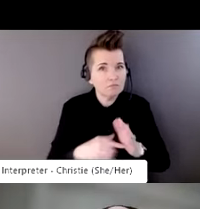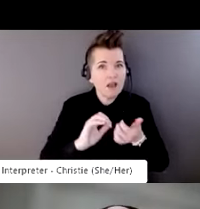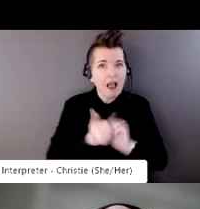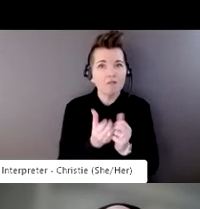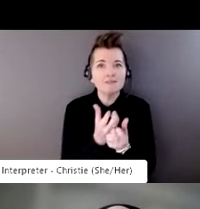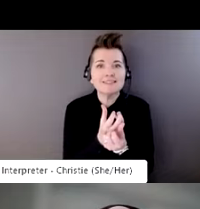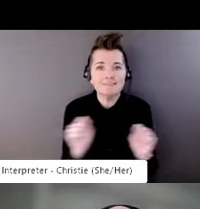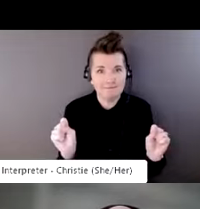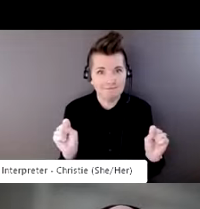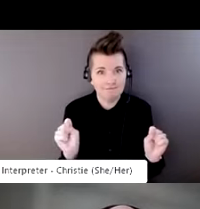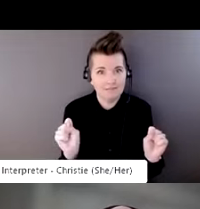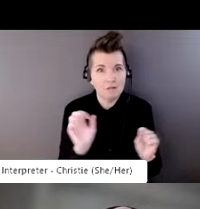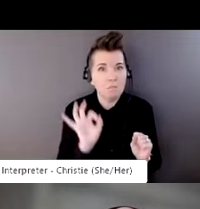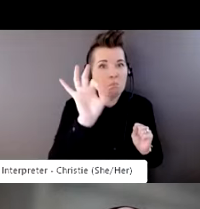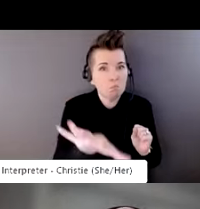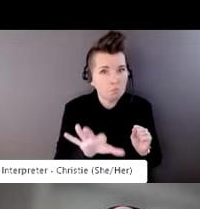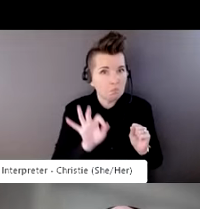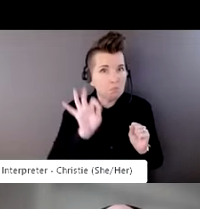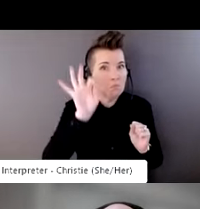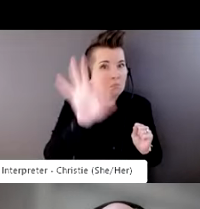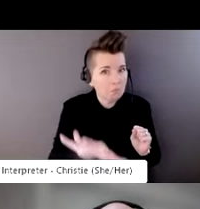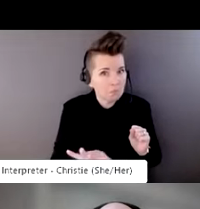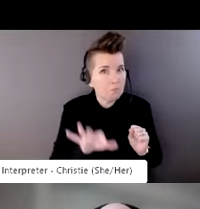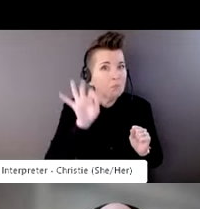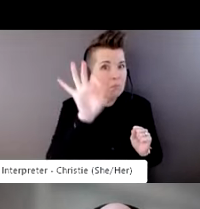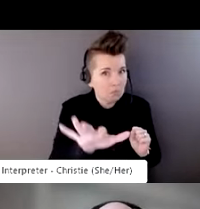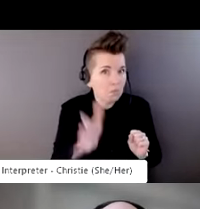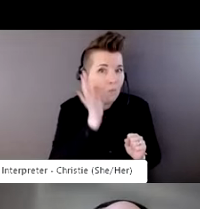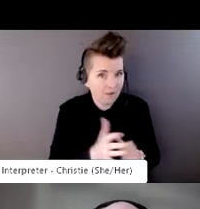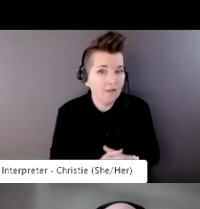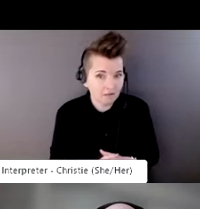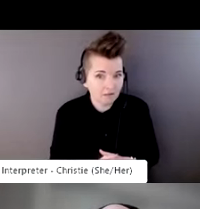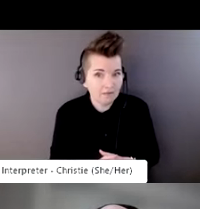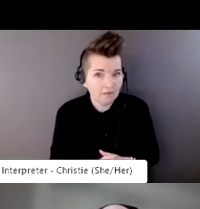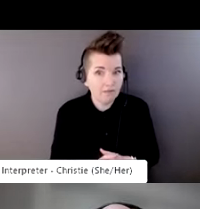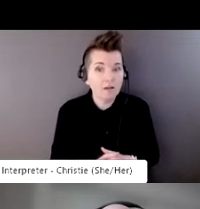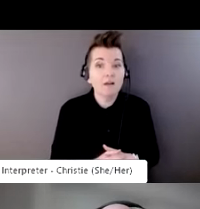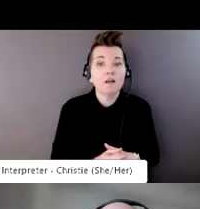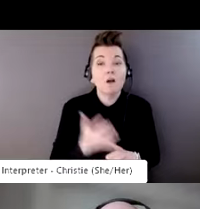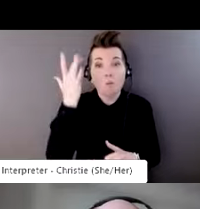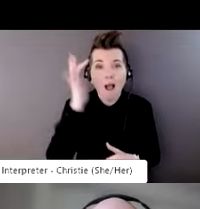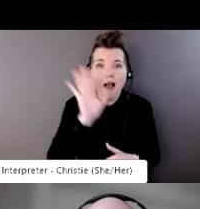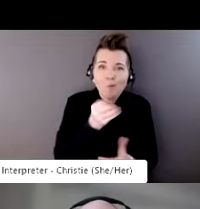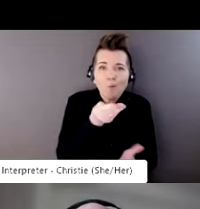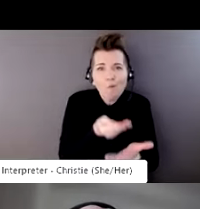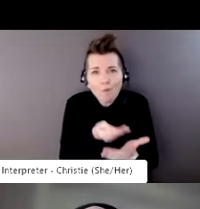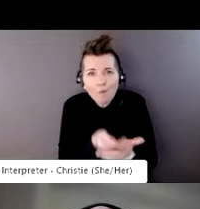tips that respect the kind of sensitivity behind your financial